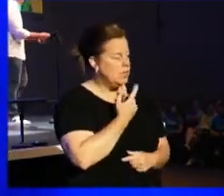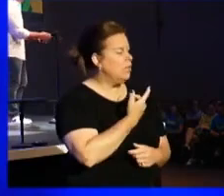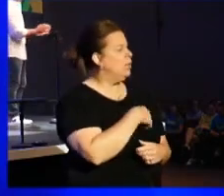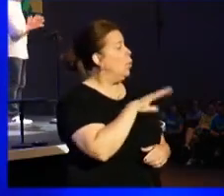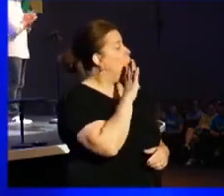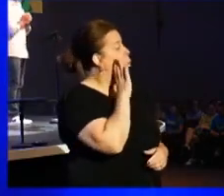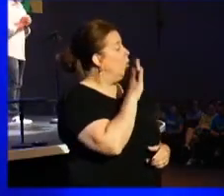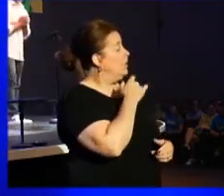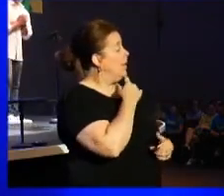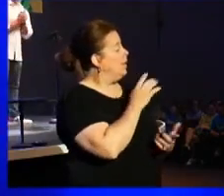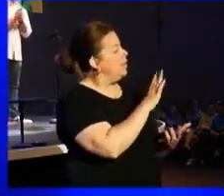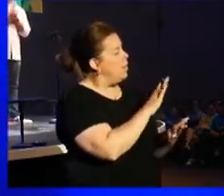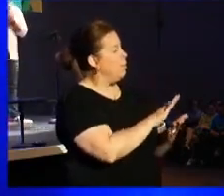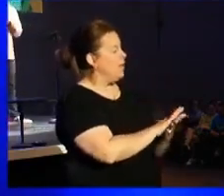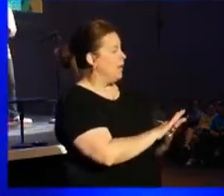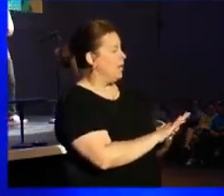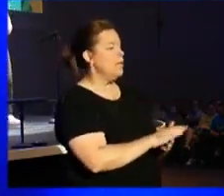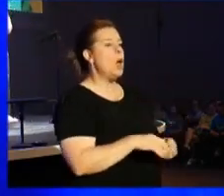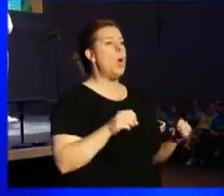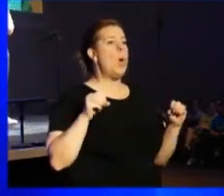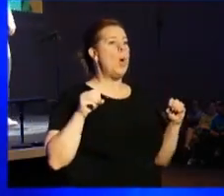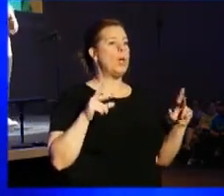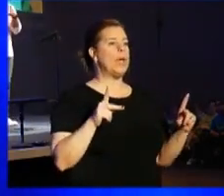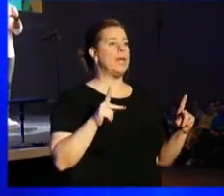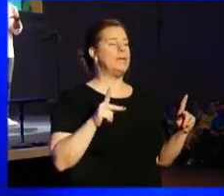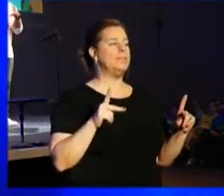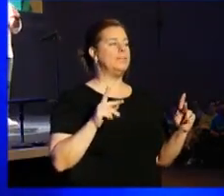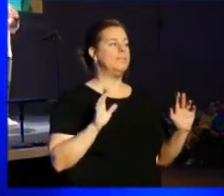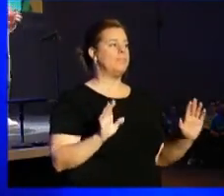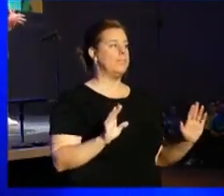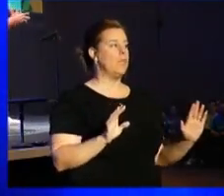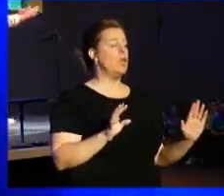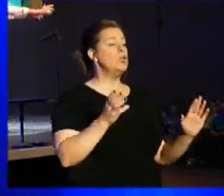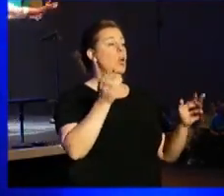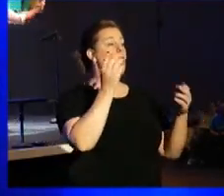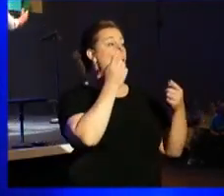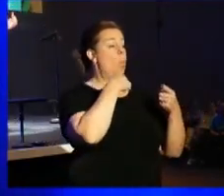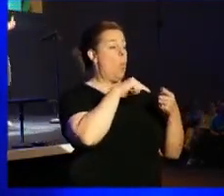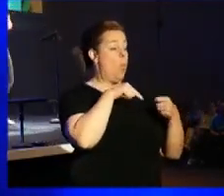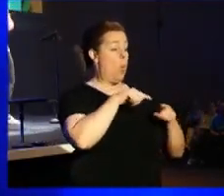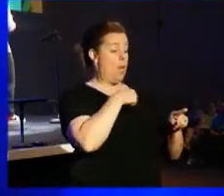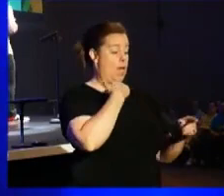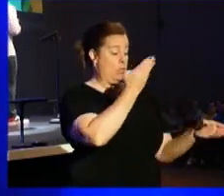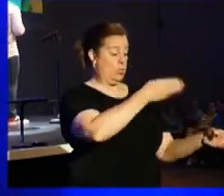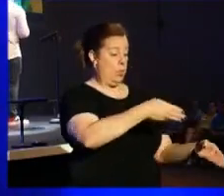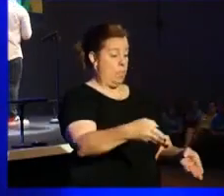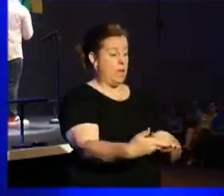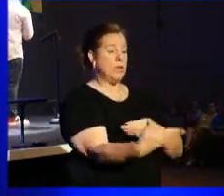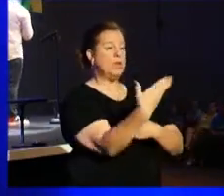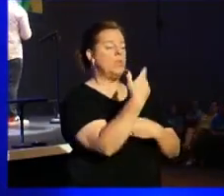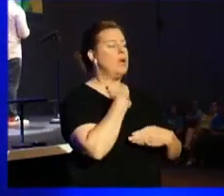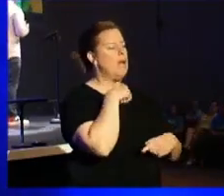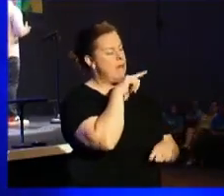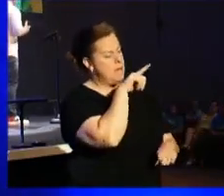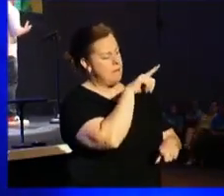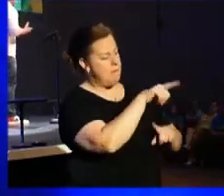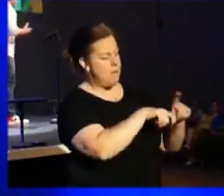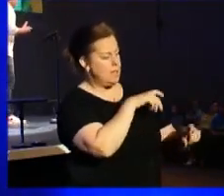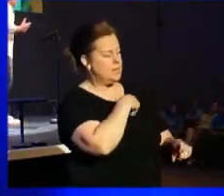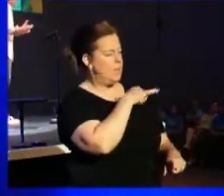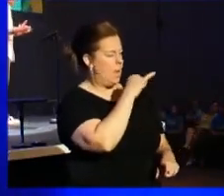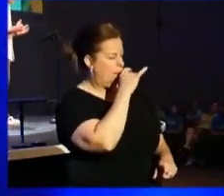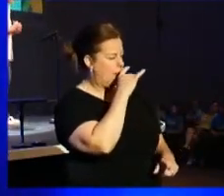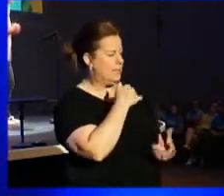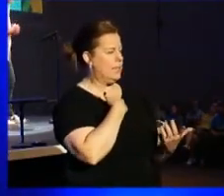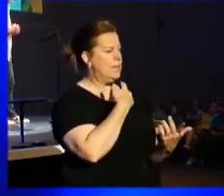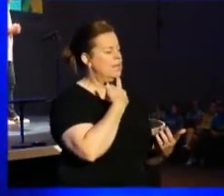say, okay, I'll do that. In preparation for this morning, so I asked my kids, hey, how many times do you think